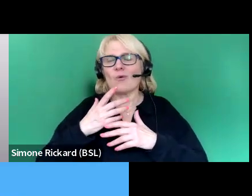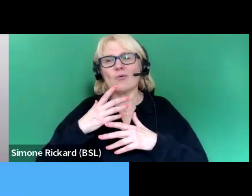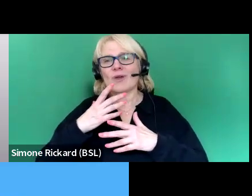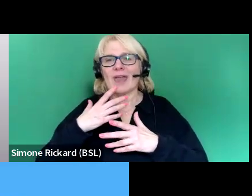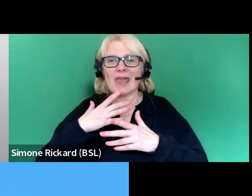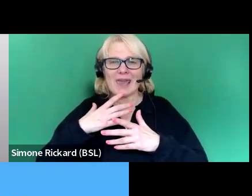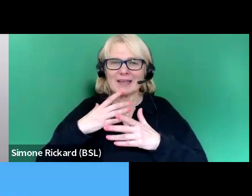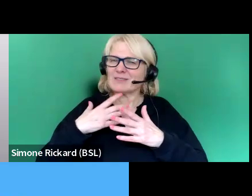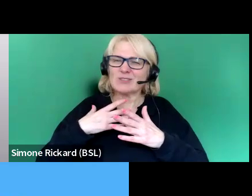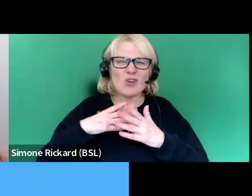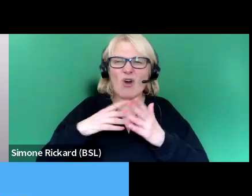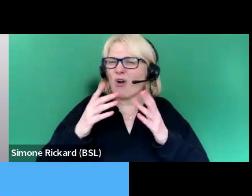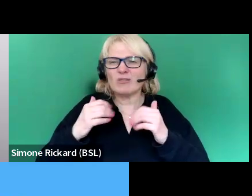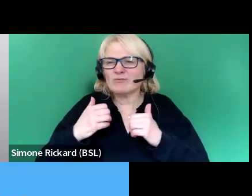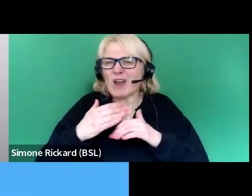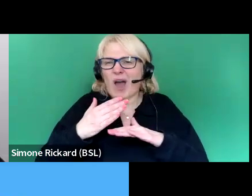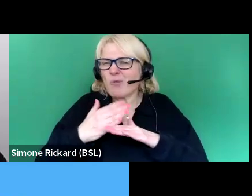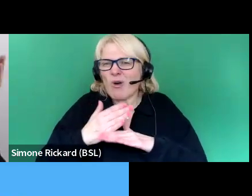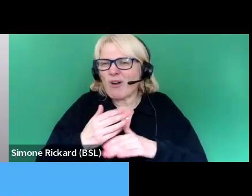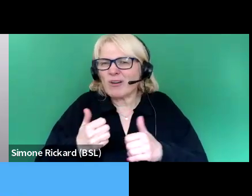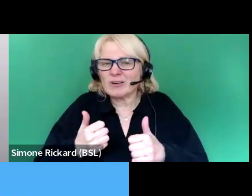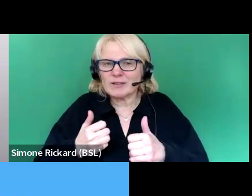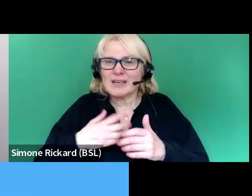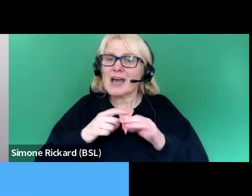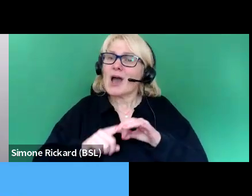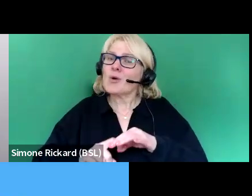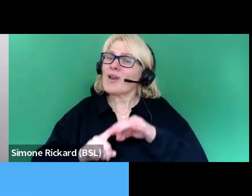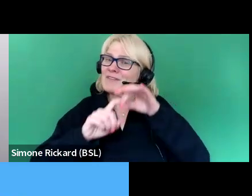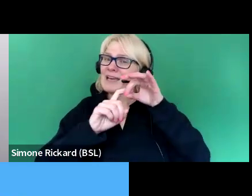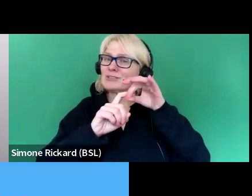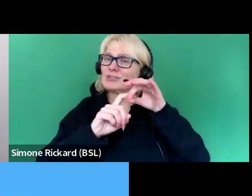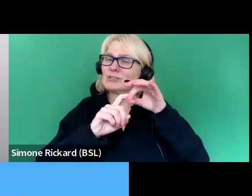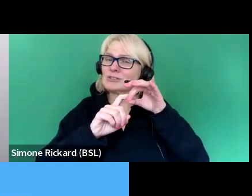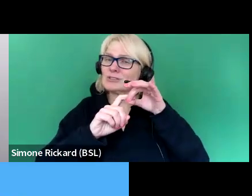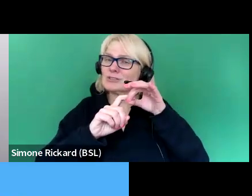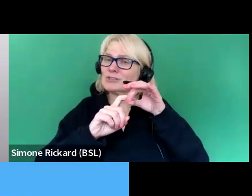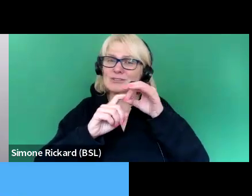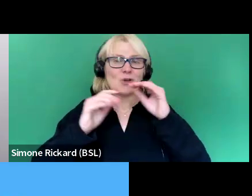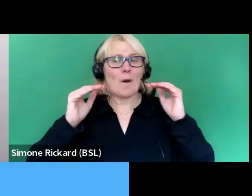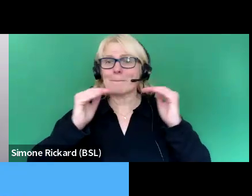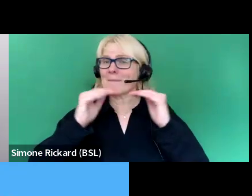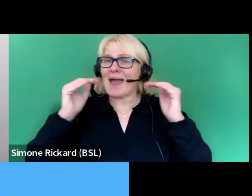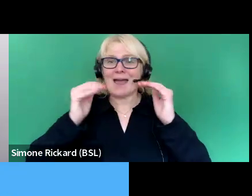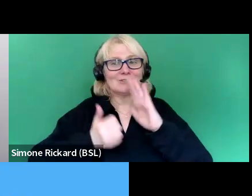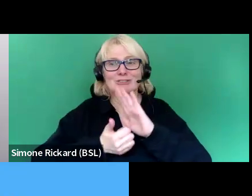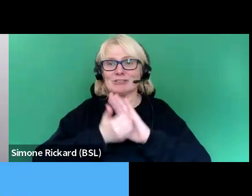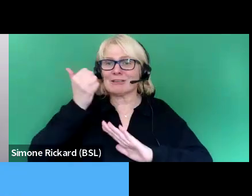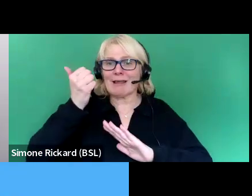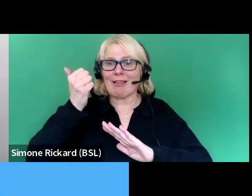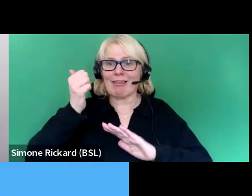stimulated because his qualifications, because he hadn't gone to university, did not match up with his